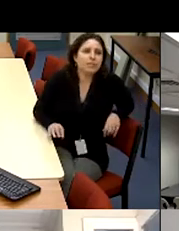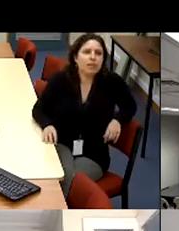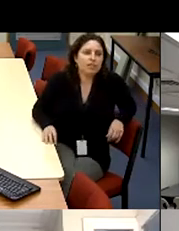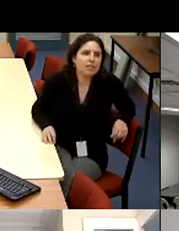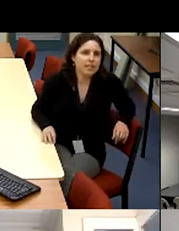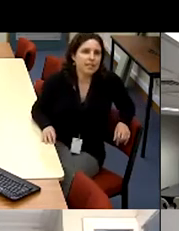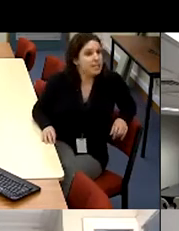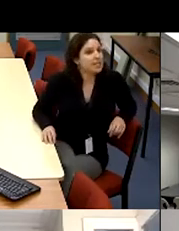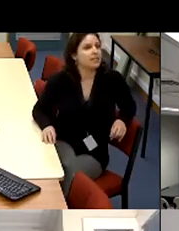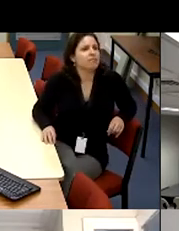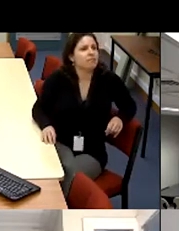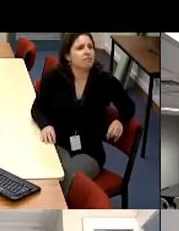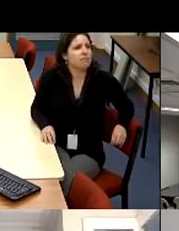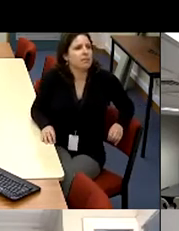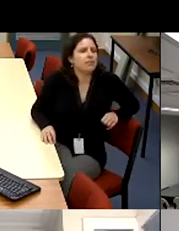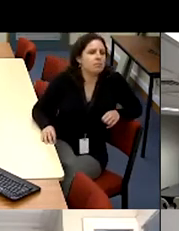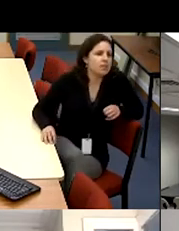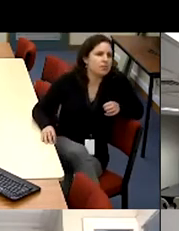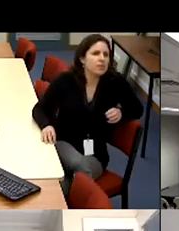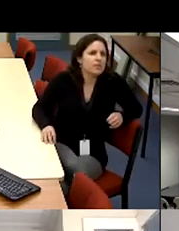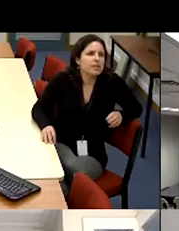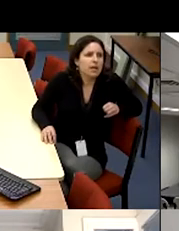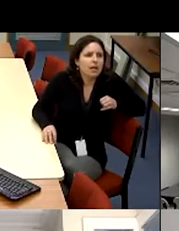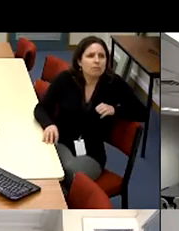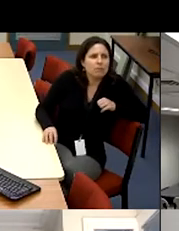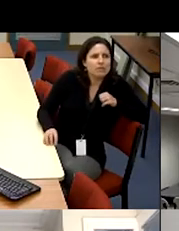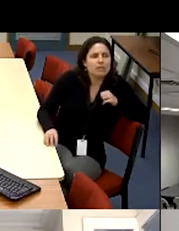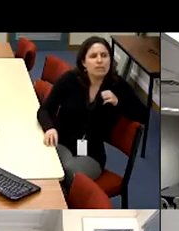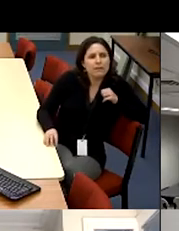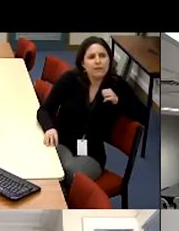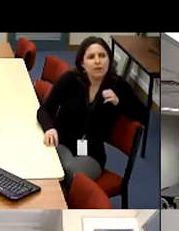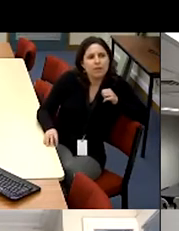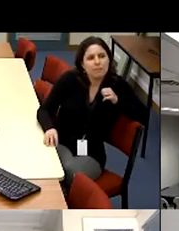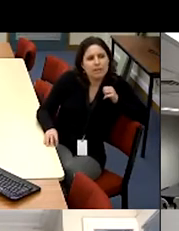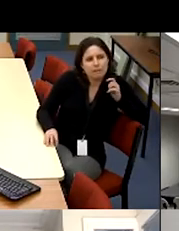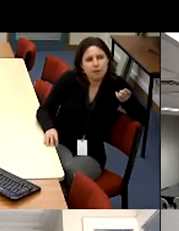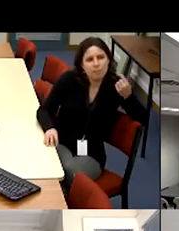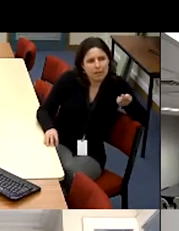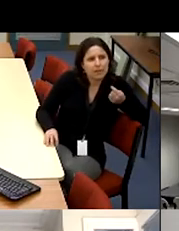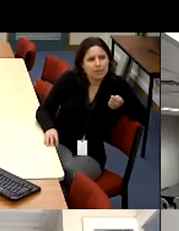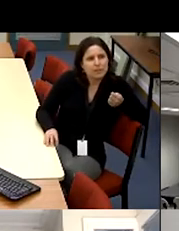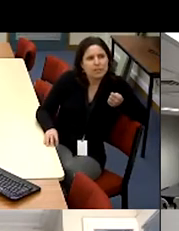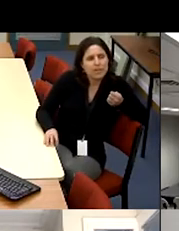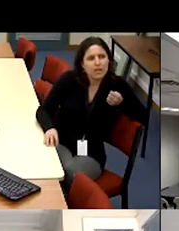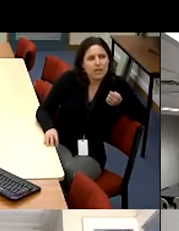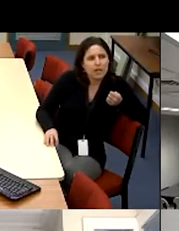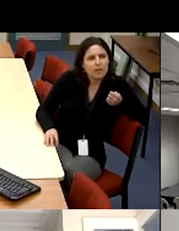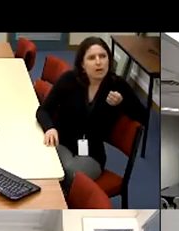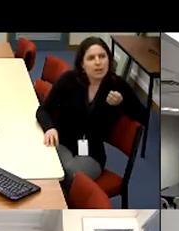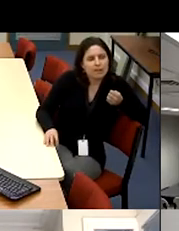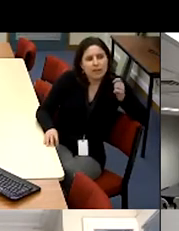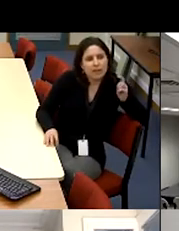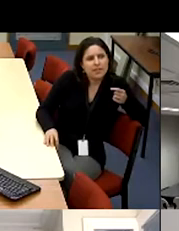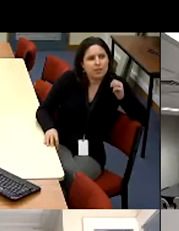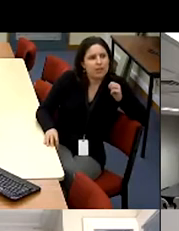In so much as they're contesting that mainstream discourse, and so they feel like they're being defined by others in a